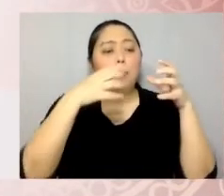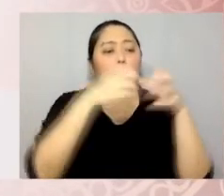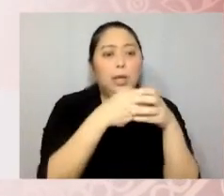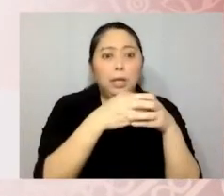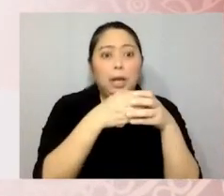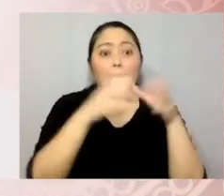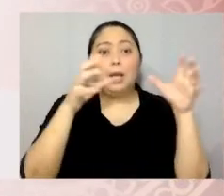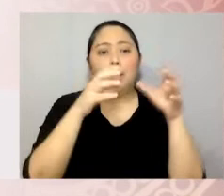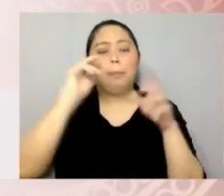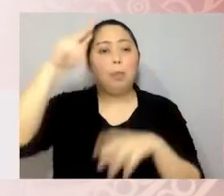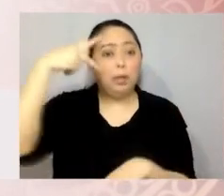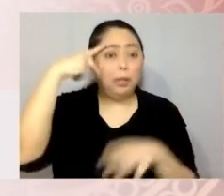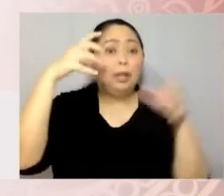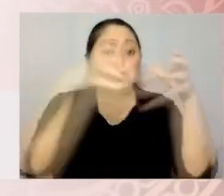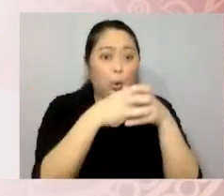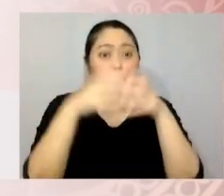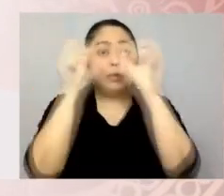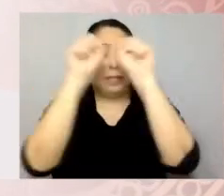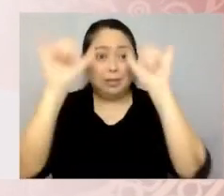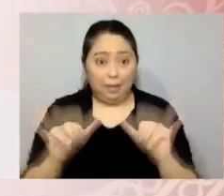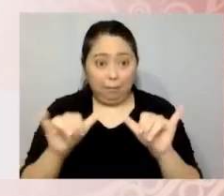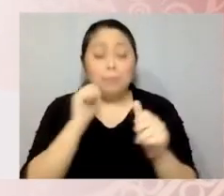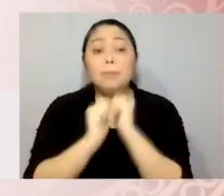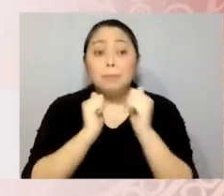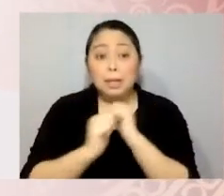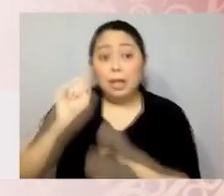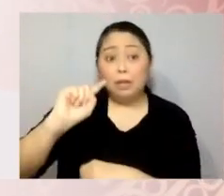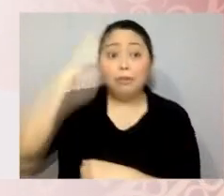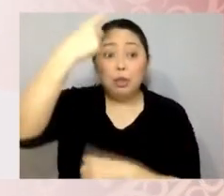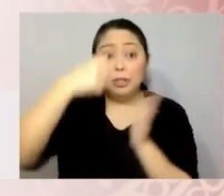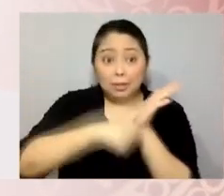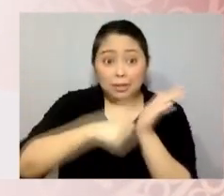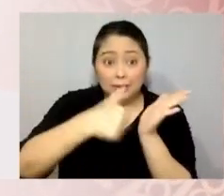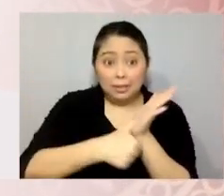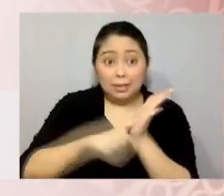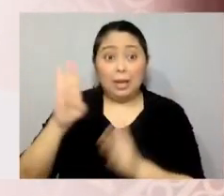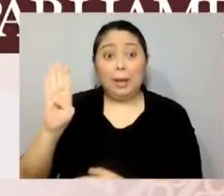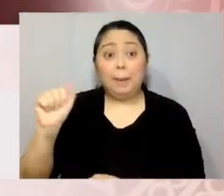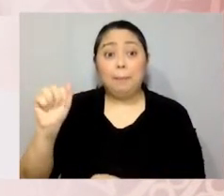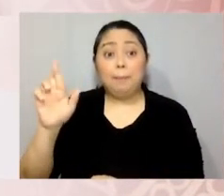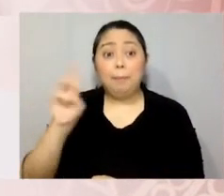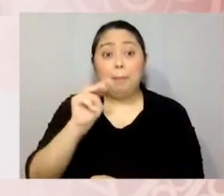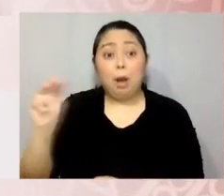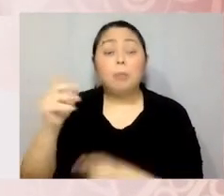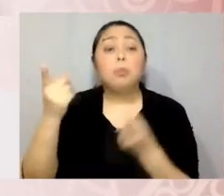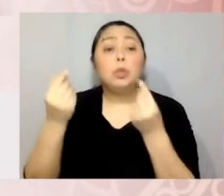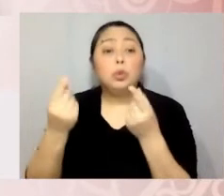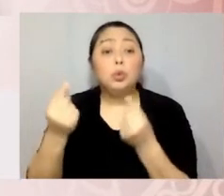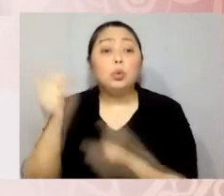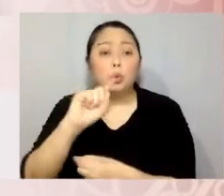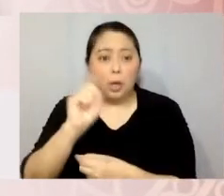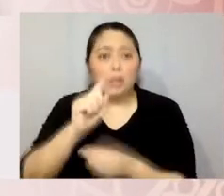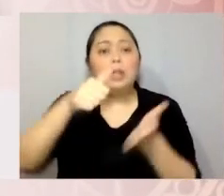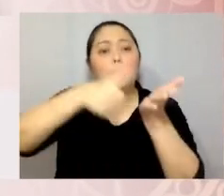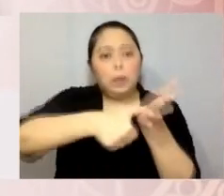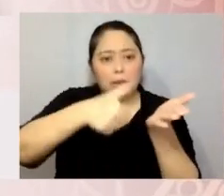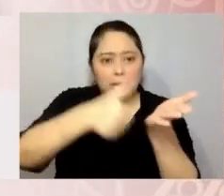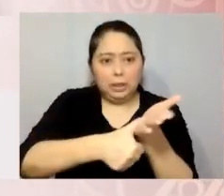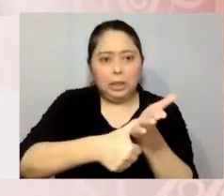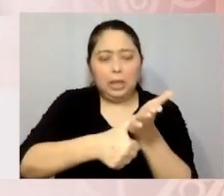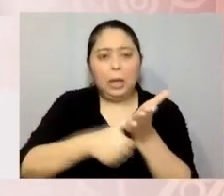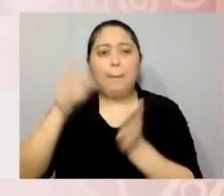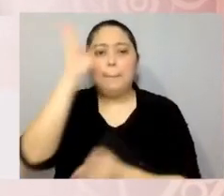This means that in the first regular elections under BARM, registered voters shall elect their representatives in the Bangsamoro